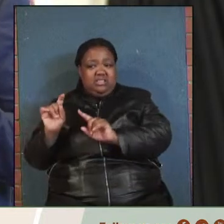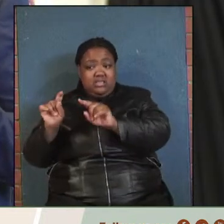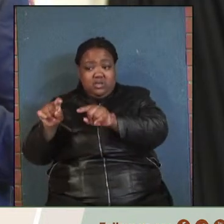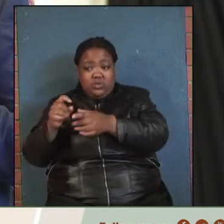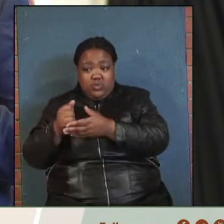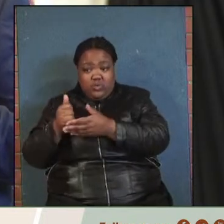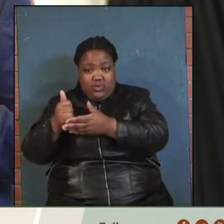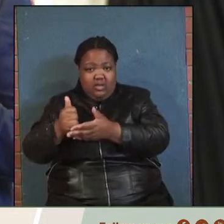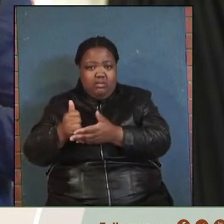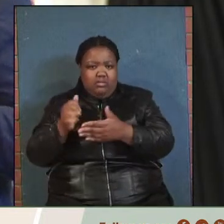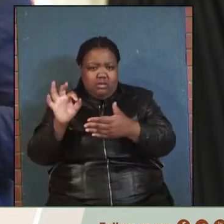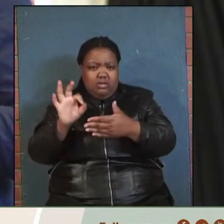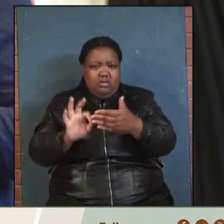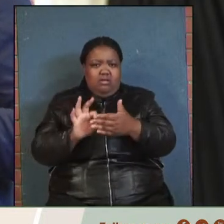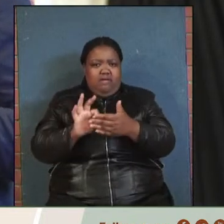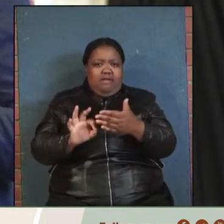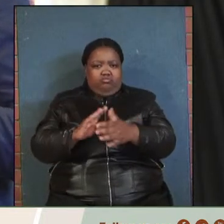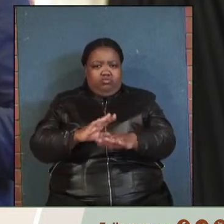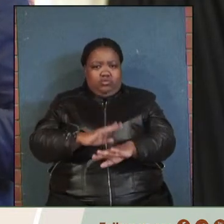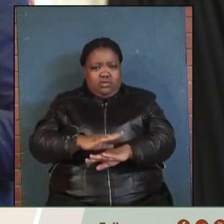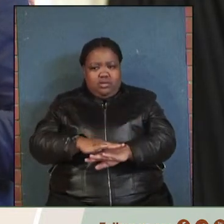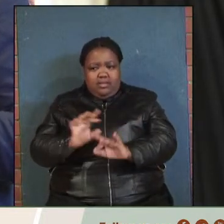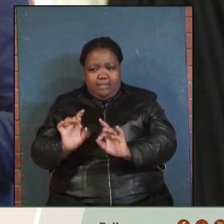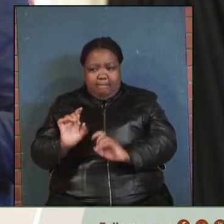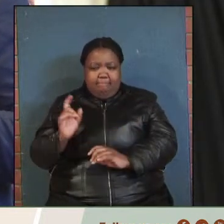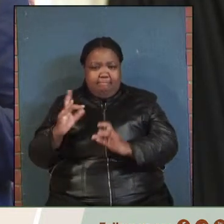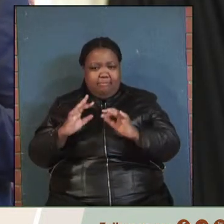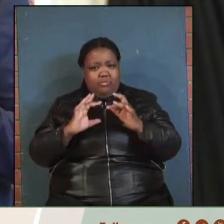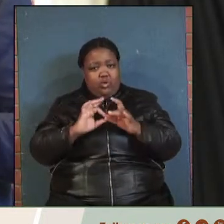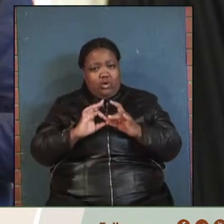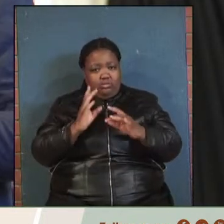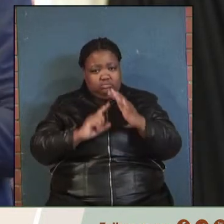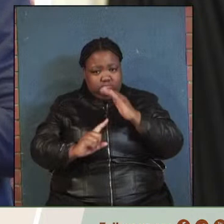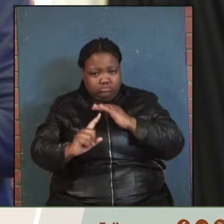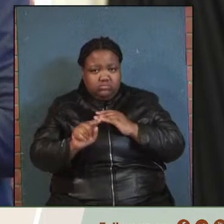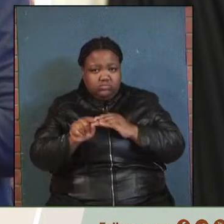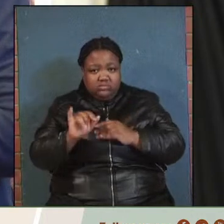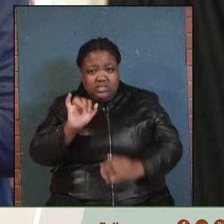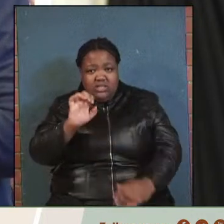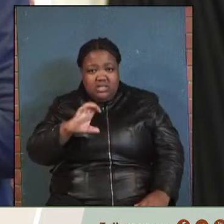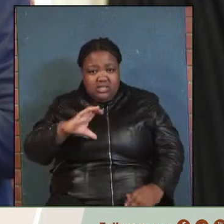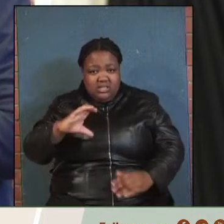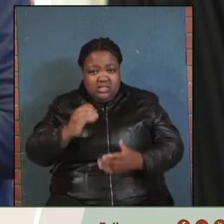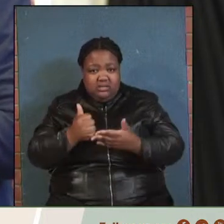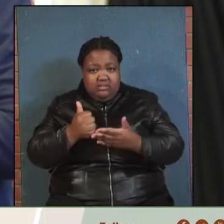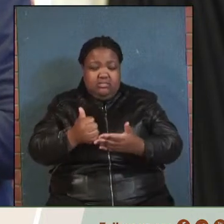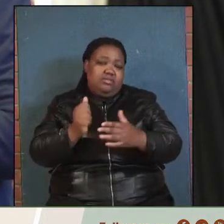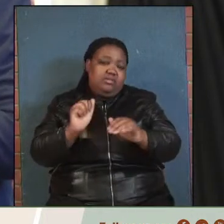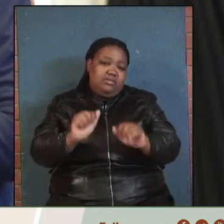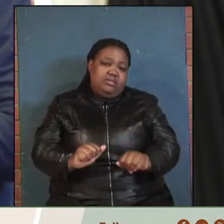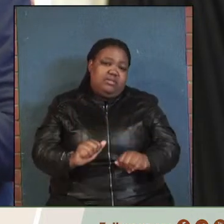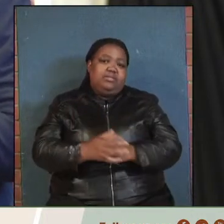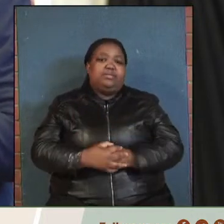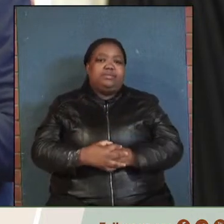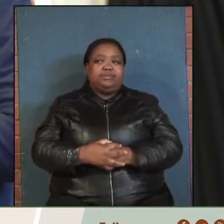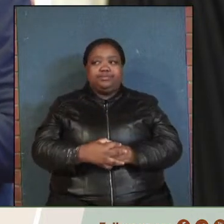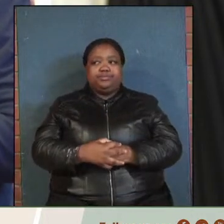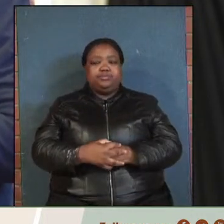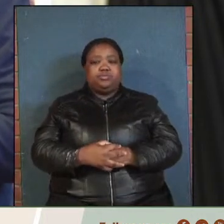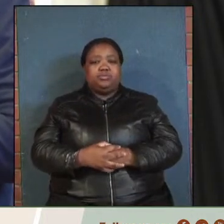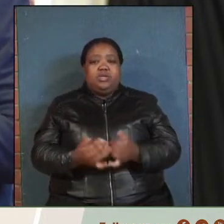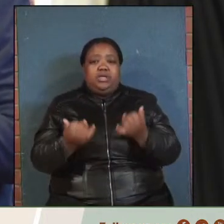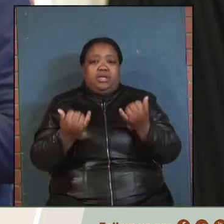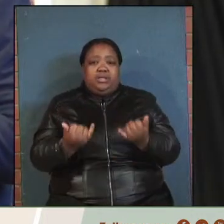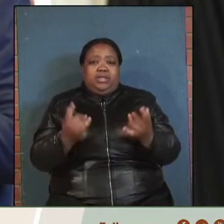any election or if they need to be re-registered by reason of them moving their place of ordinary resident. Now, what has